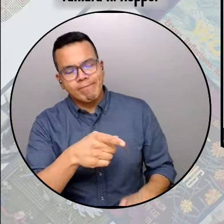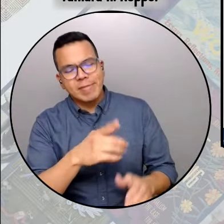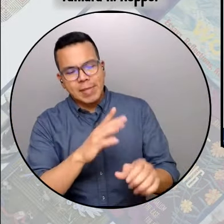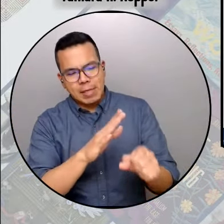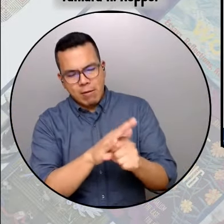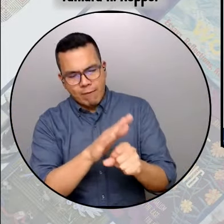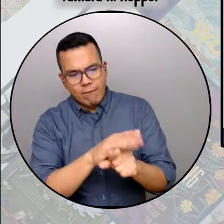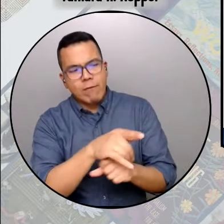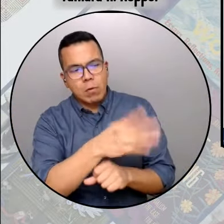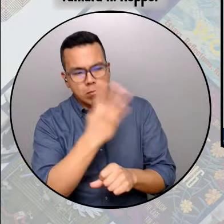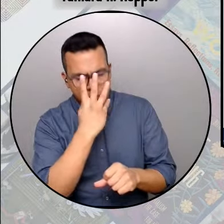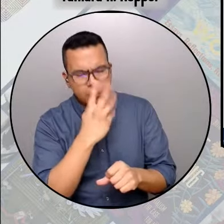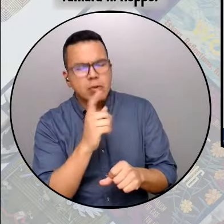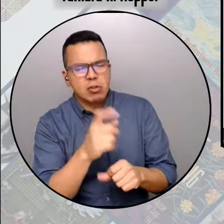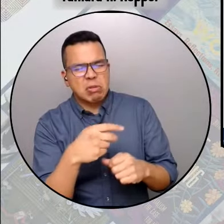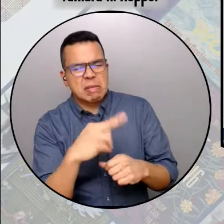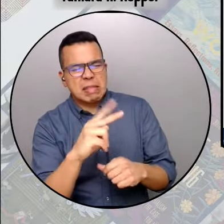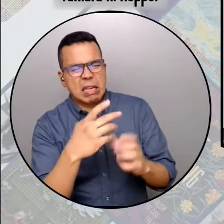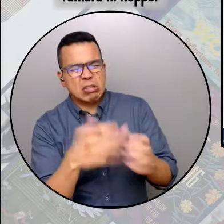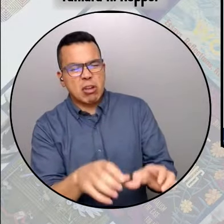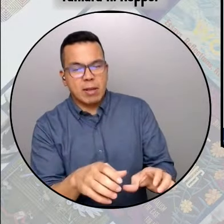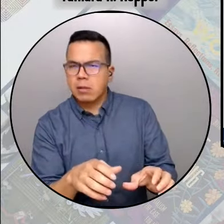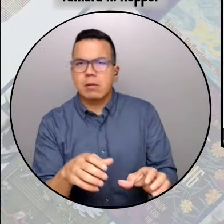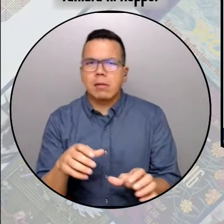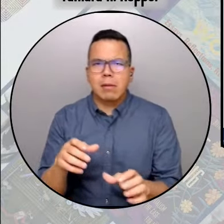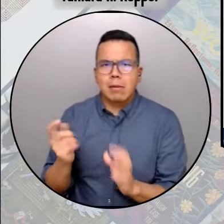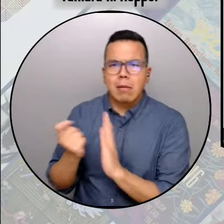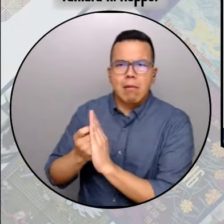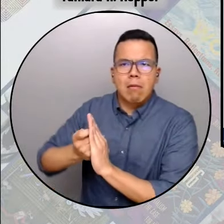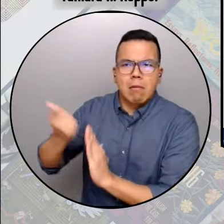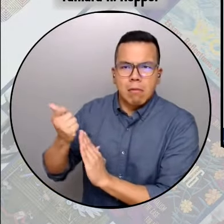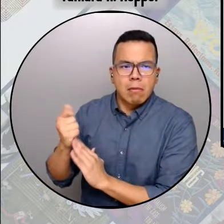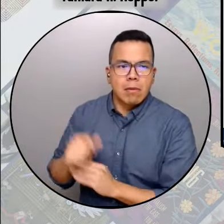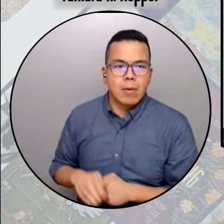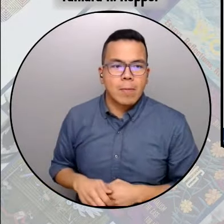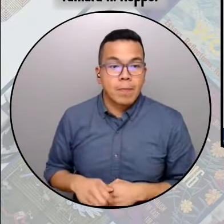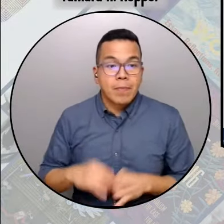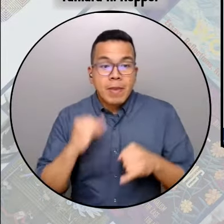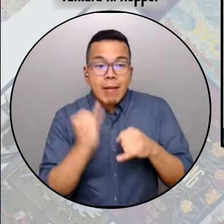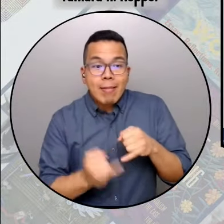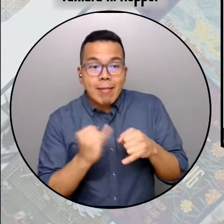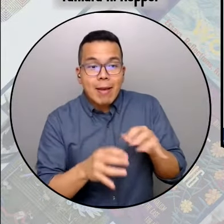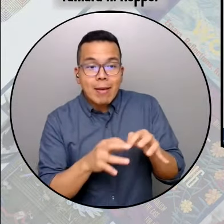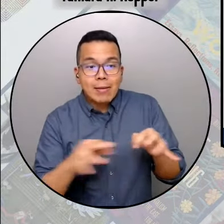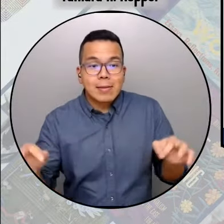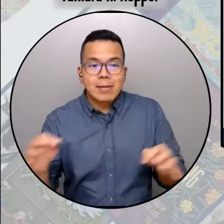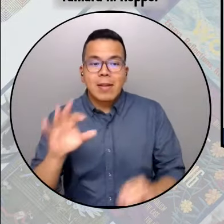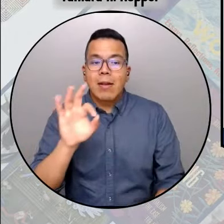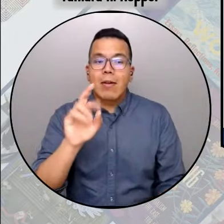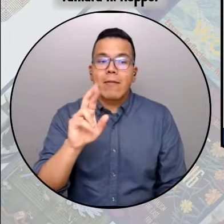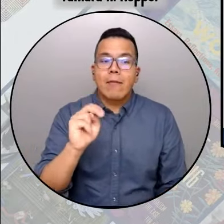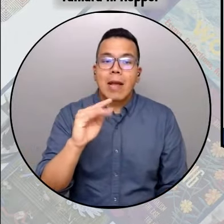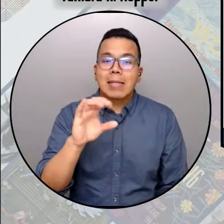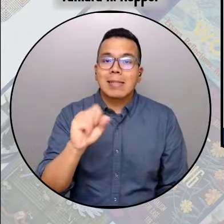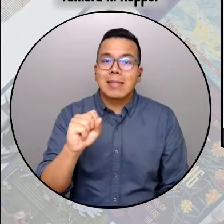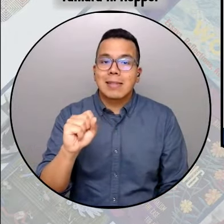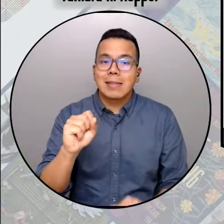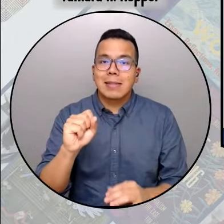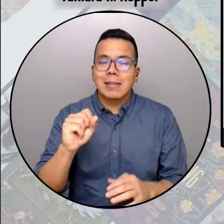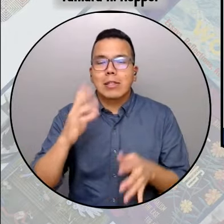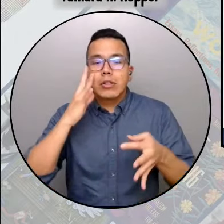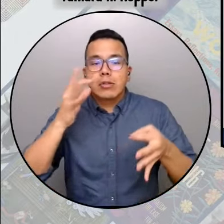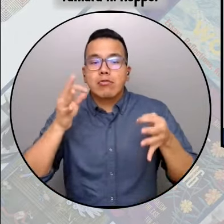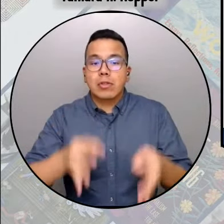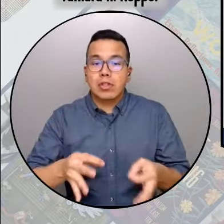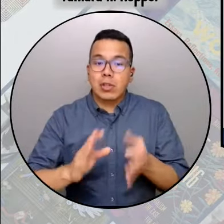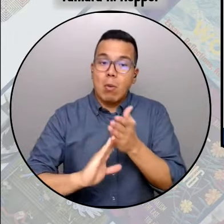know, whatever it is. And then this was a policy, the Francis discretionary waiver of deportation, that took into account a lot of kind of, you know,